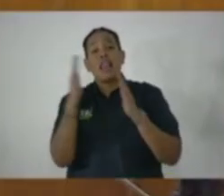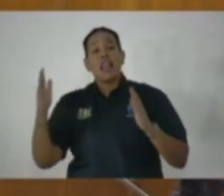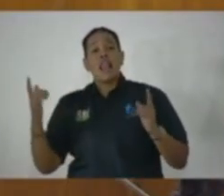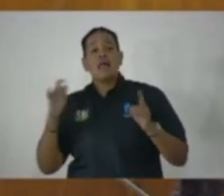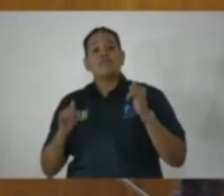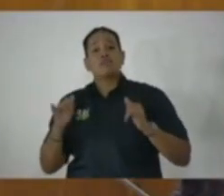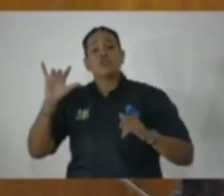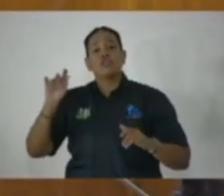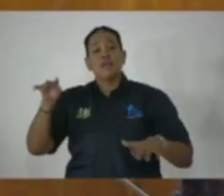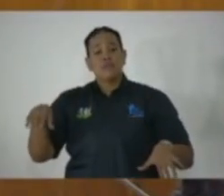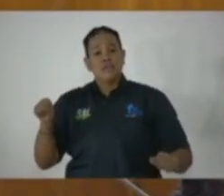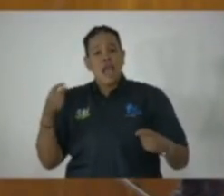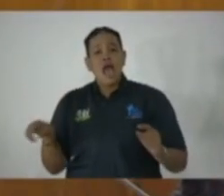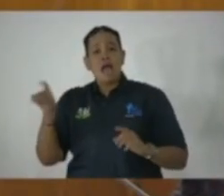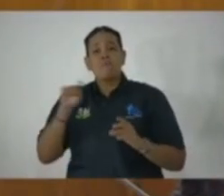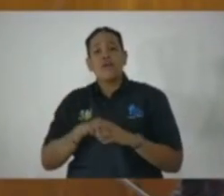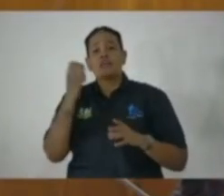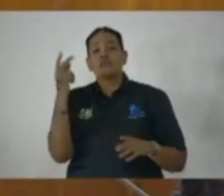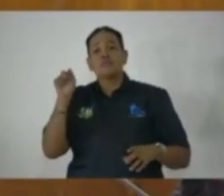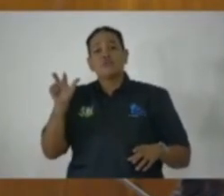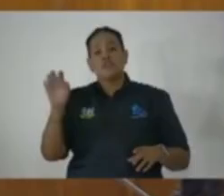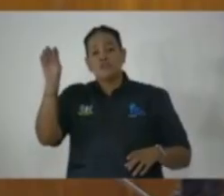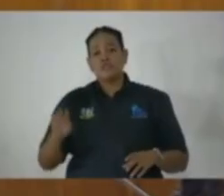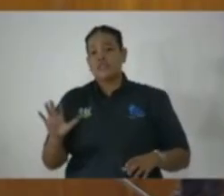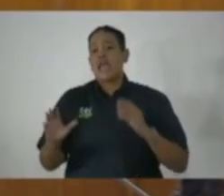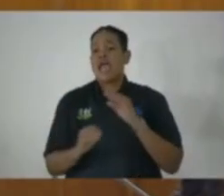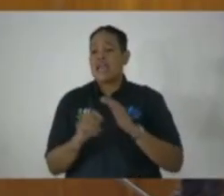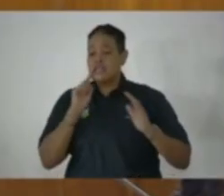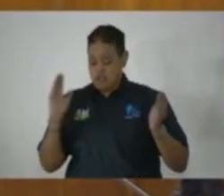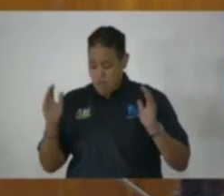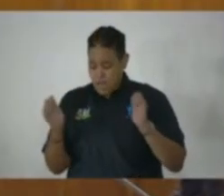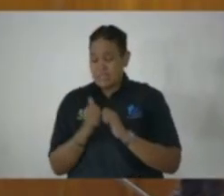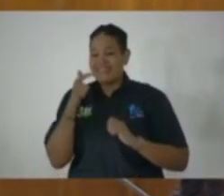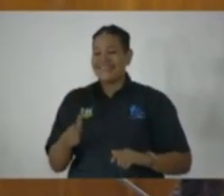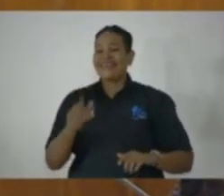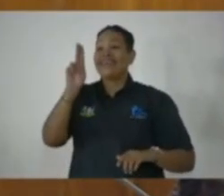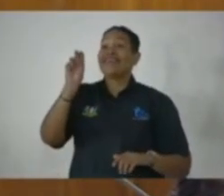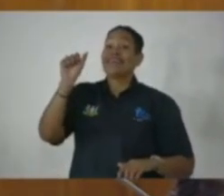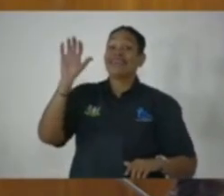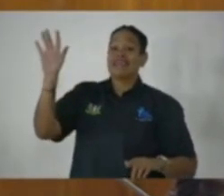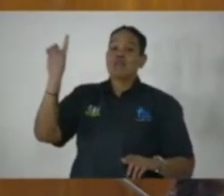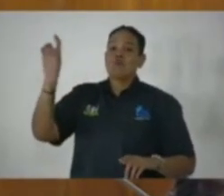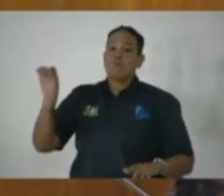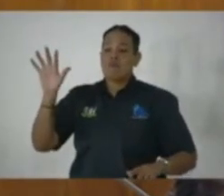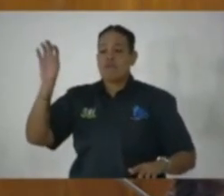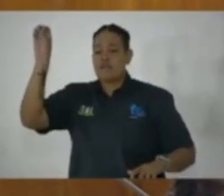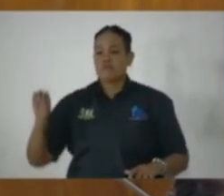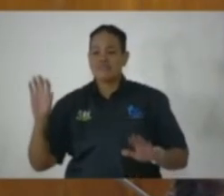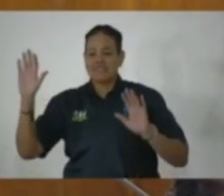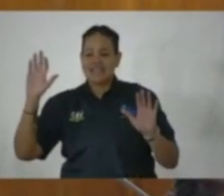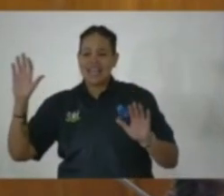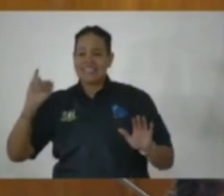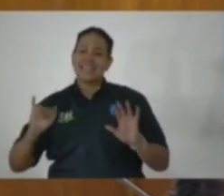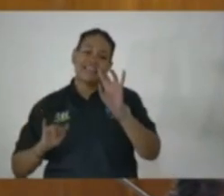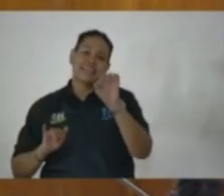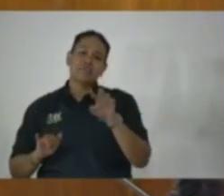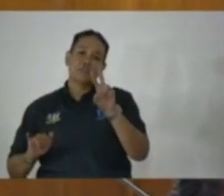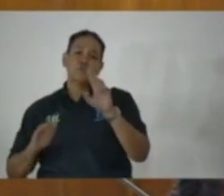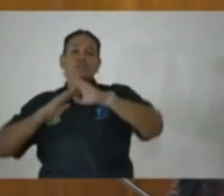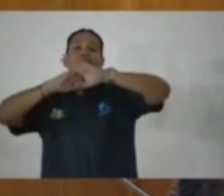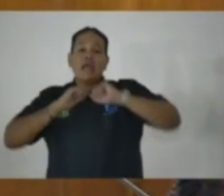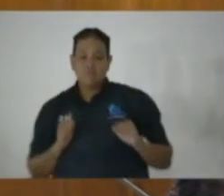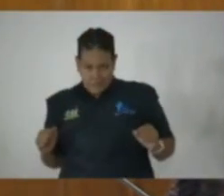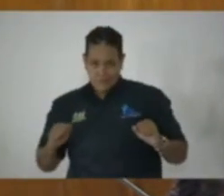which was the JLP, they were 12.3% in relative to the United States, 1.5%. That's 8.2